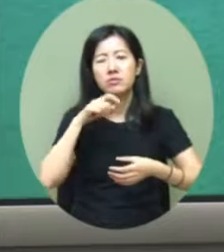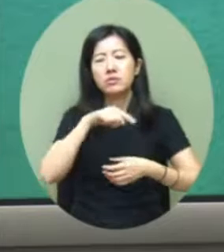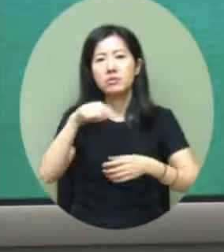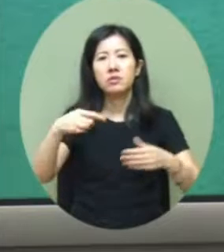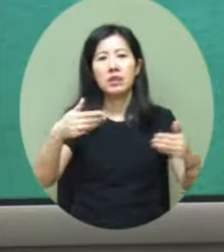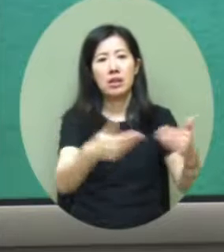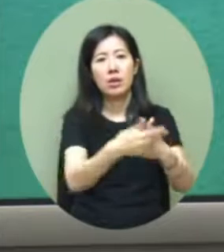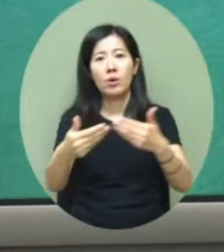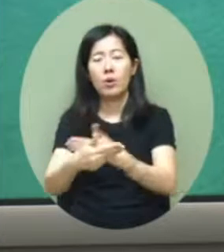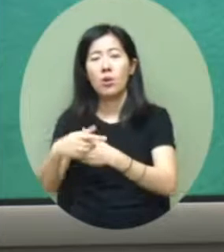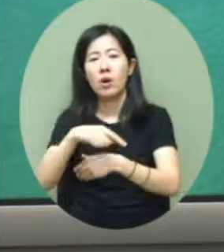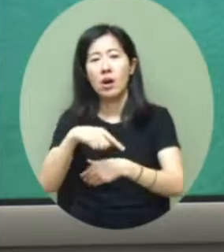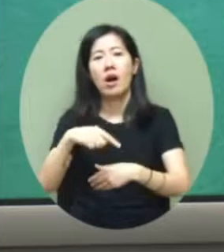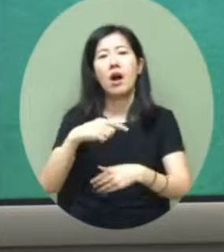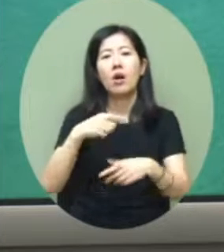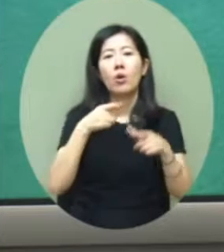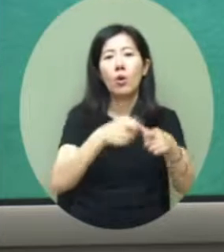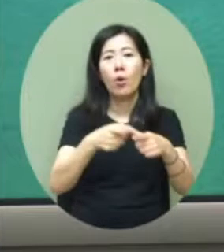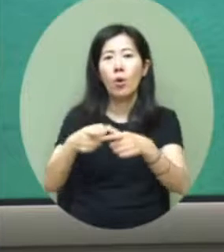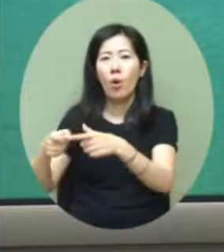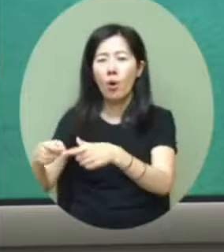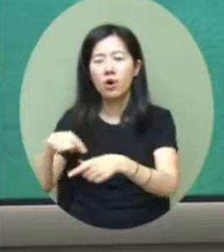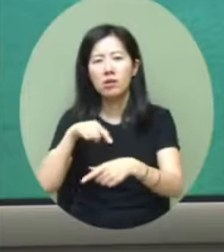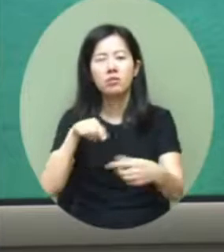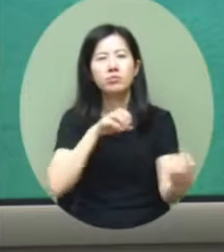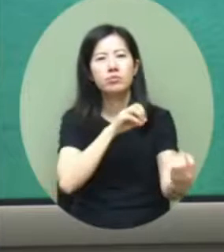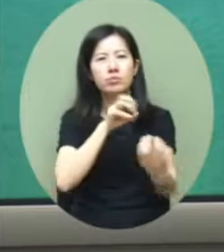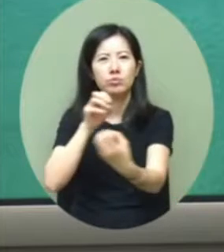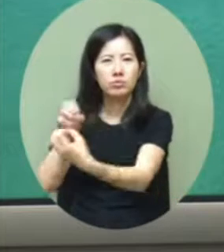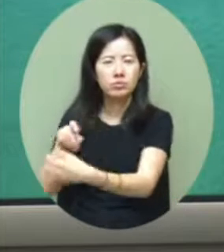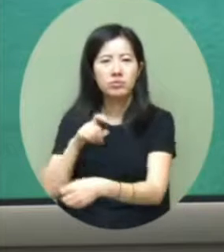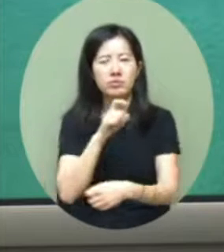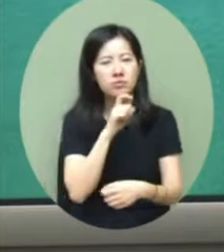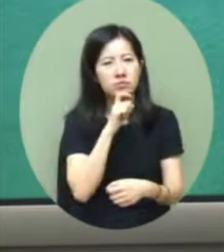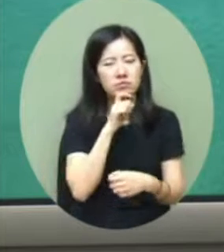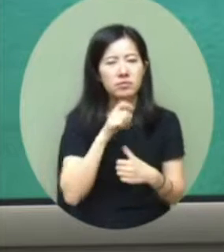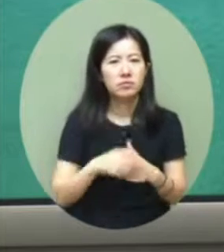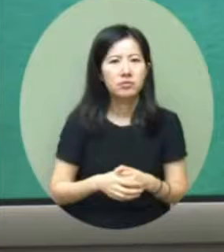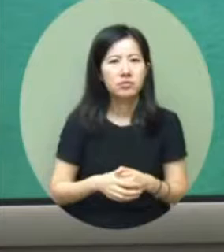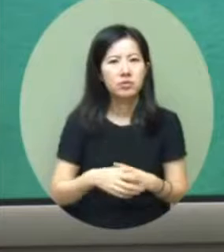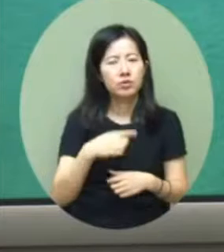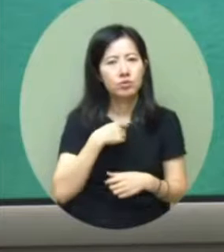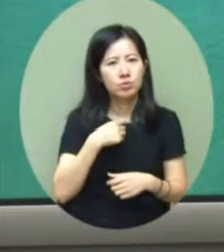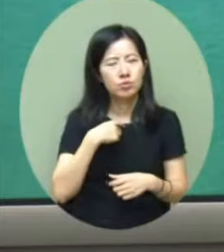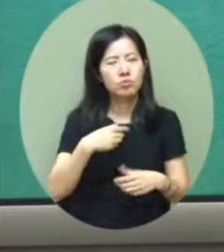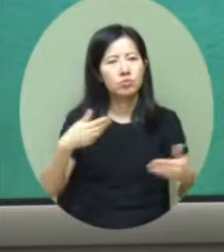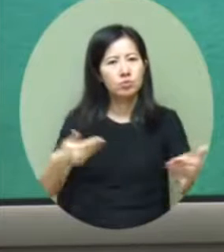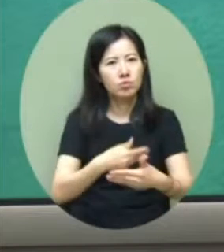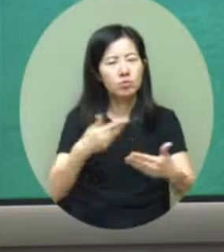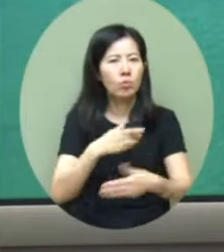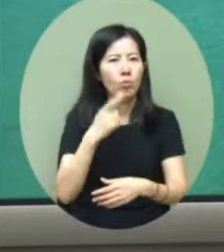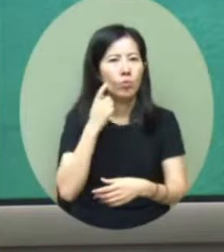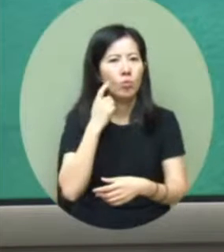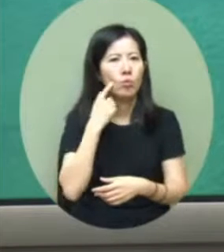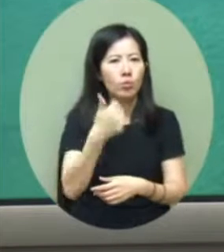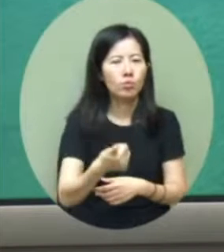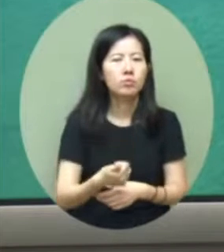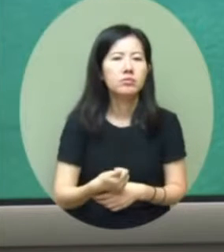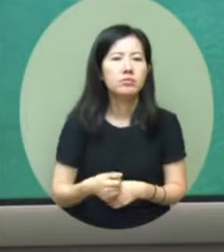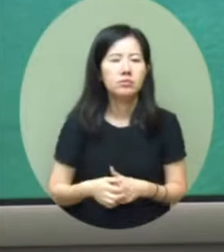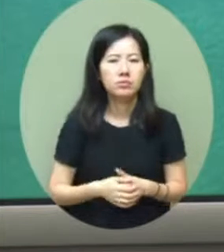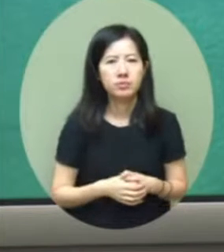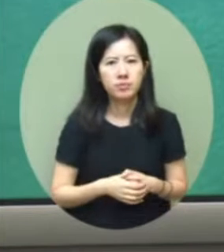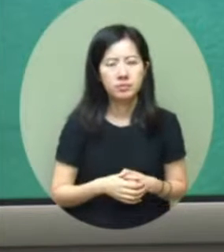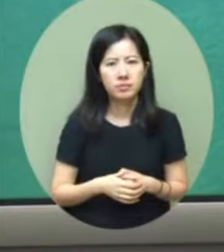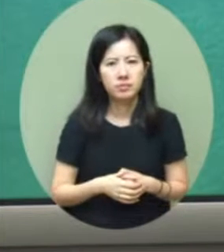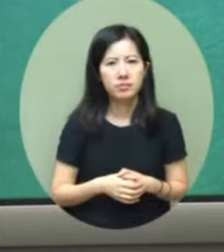in full gear to ensure that there will be good and smooth service for visitors. We'll also be turning